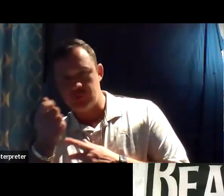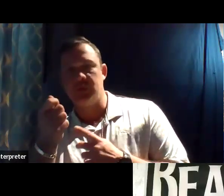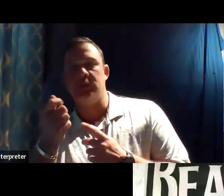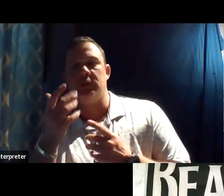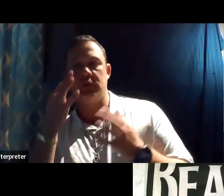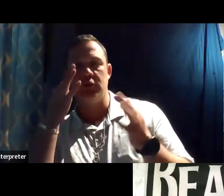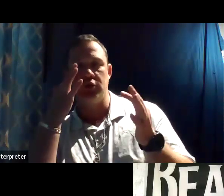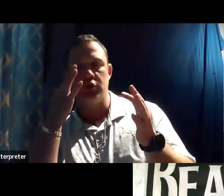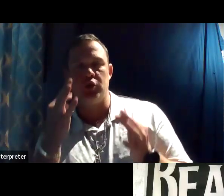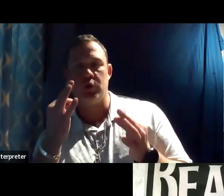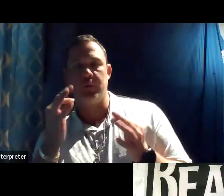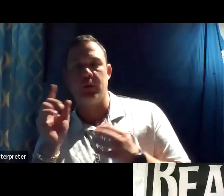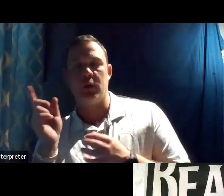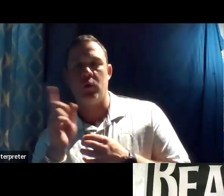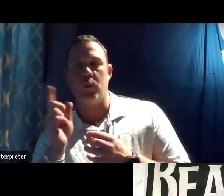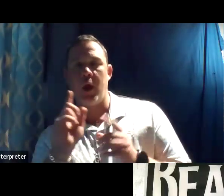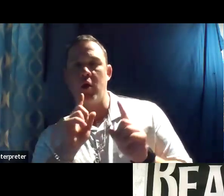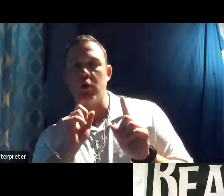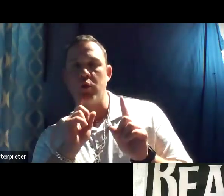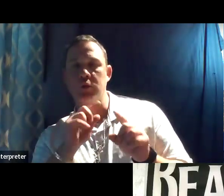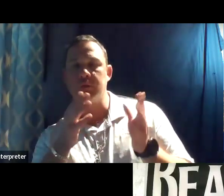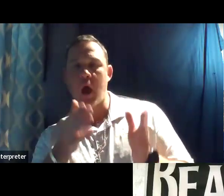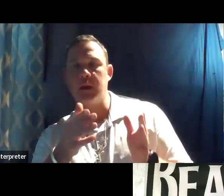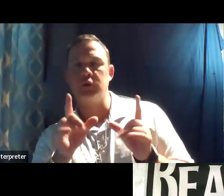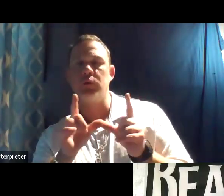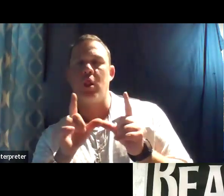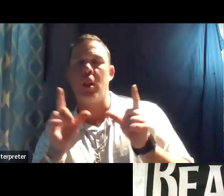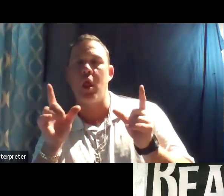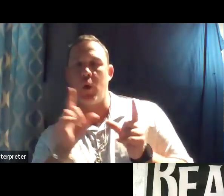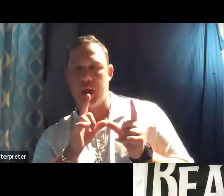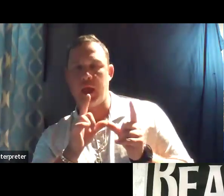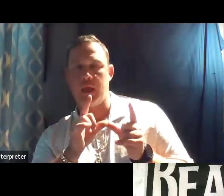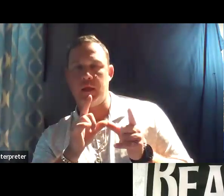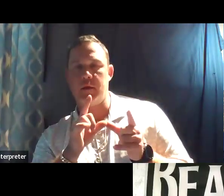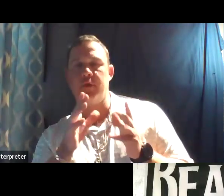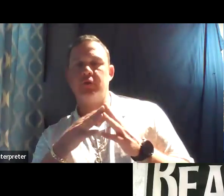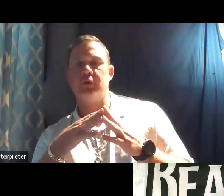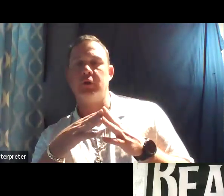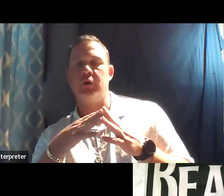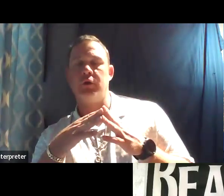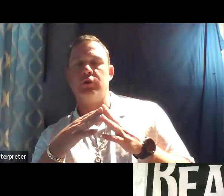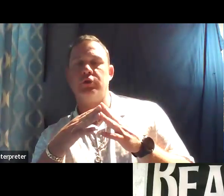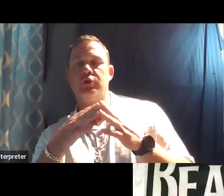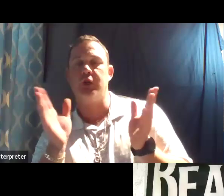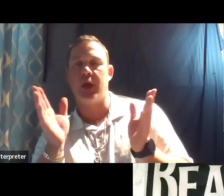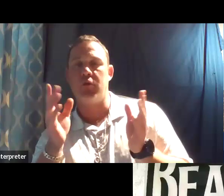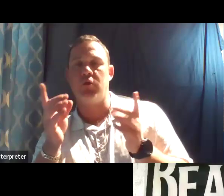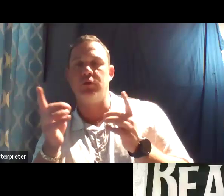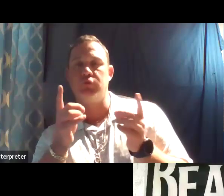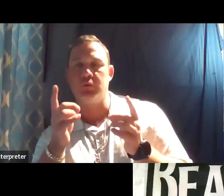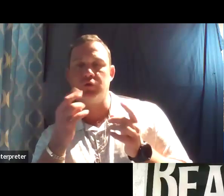determining where the respondents were located. There's a general description: